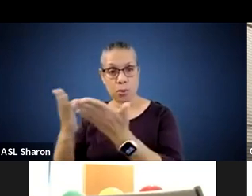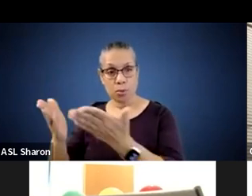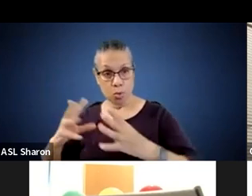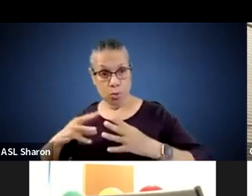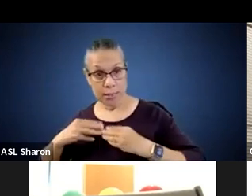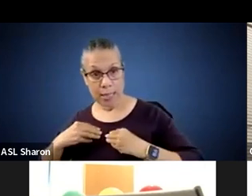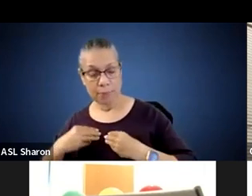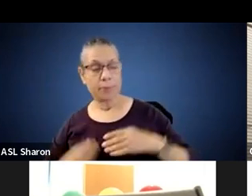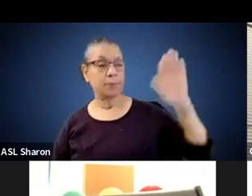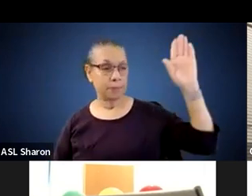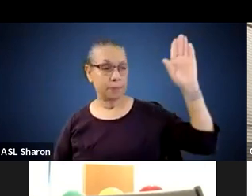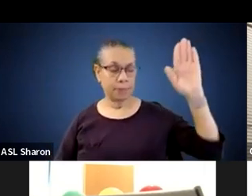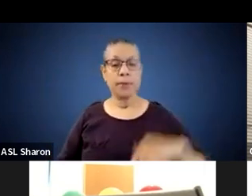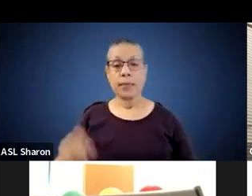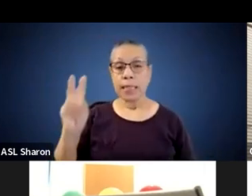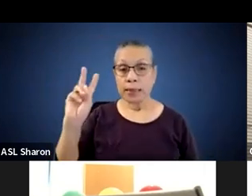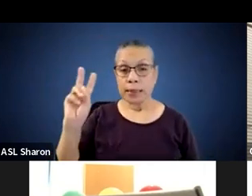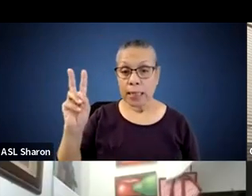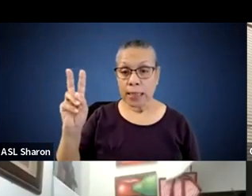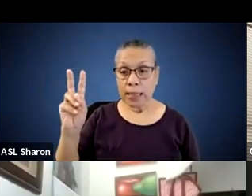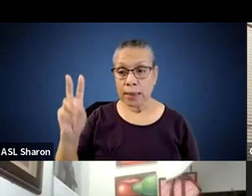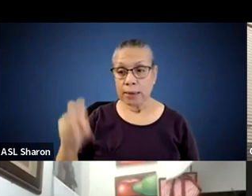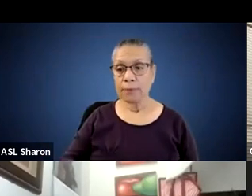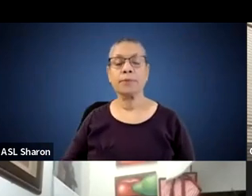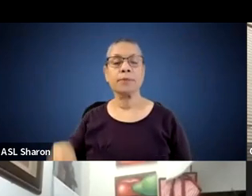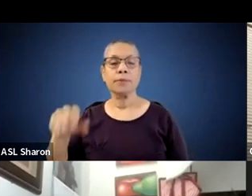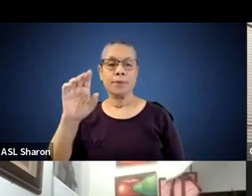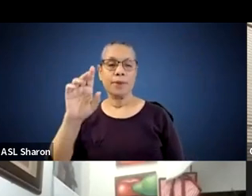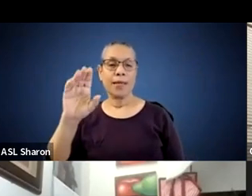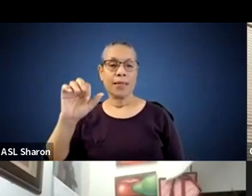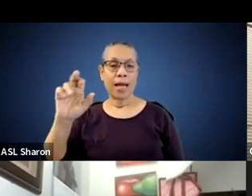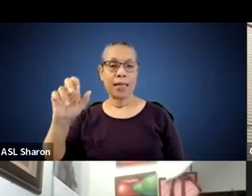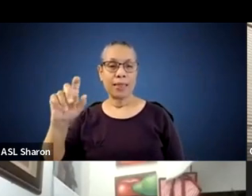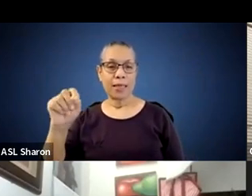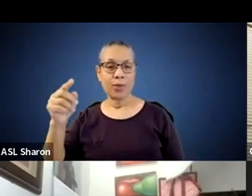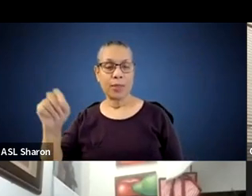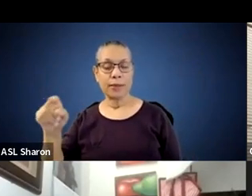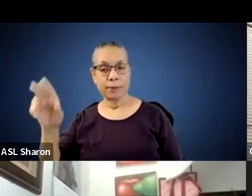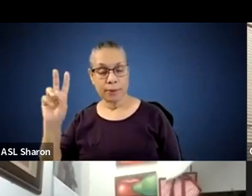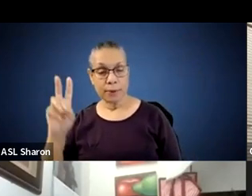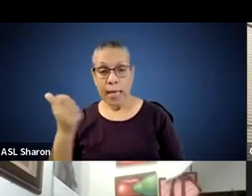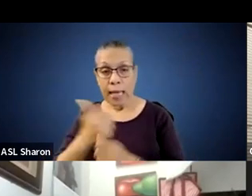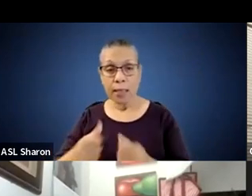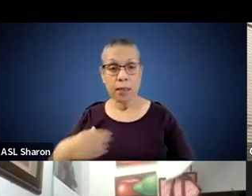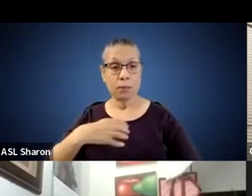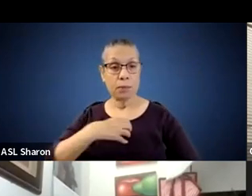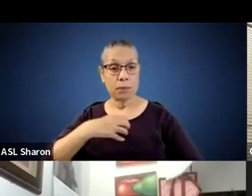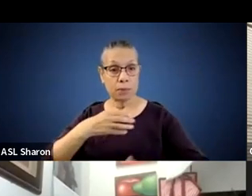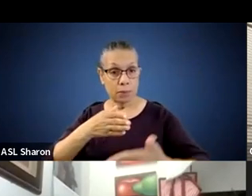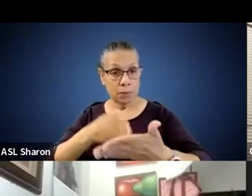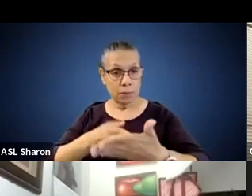moved thank you is there a second thank you is there any discussion objection to the motion